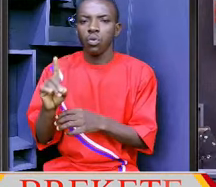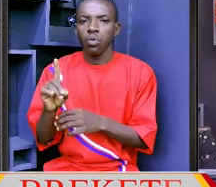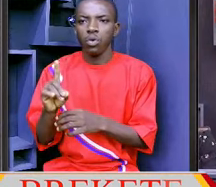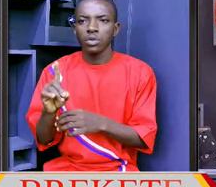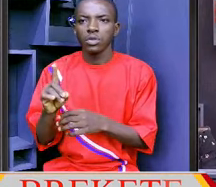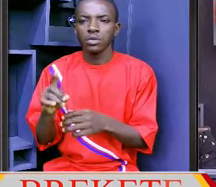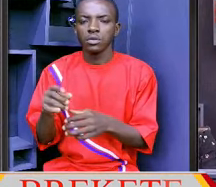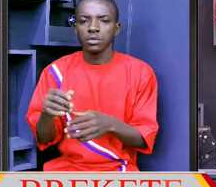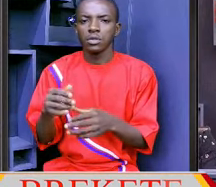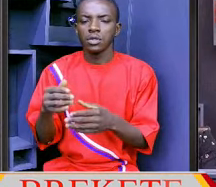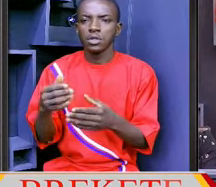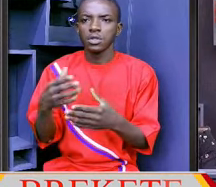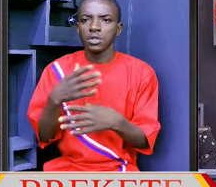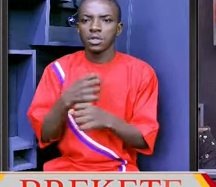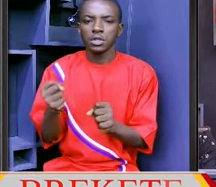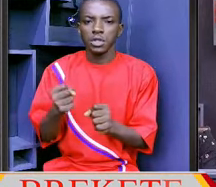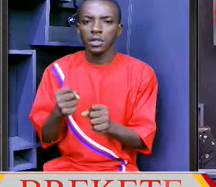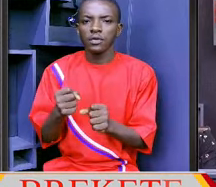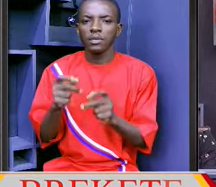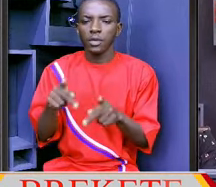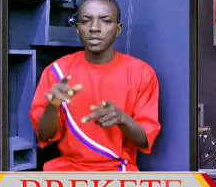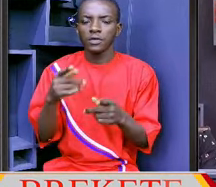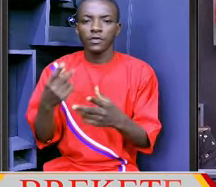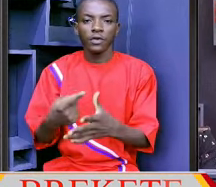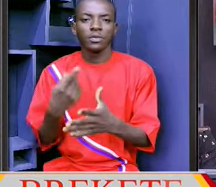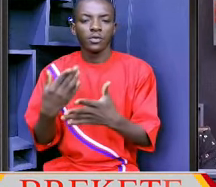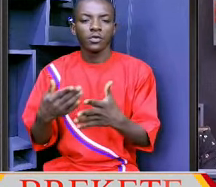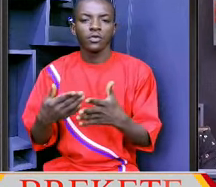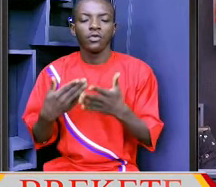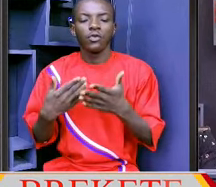Resuscitate the person before asking questions.